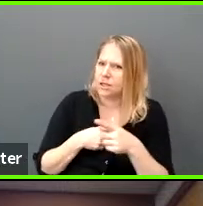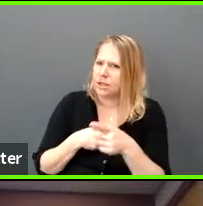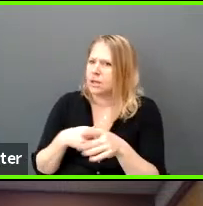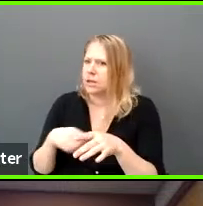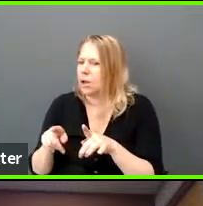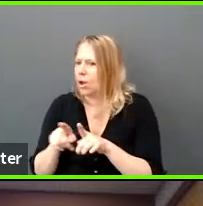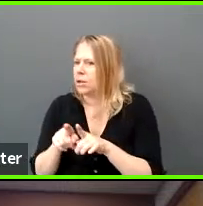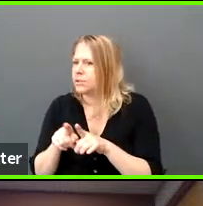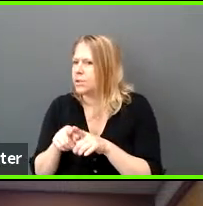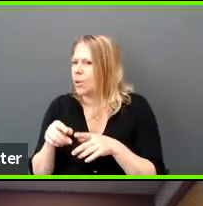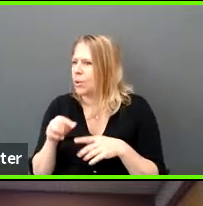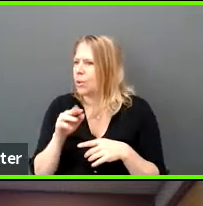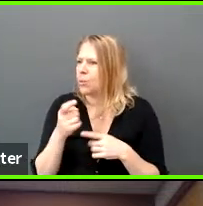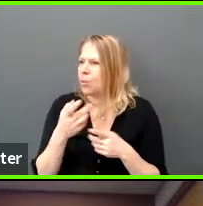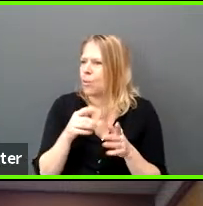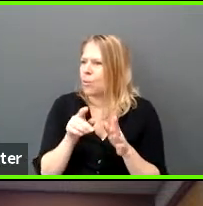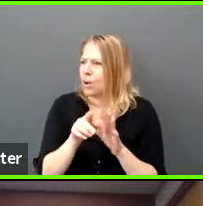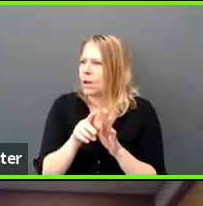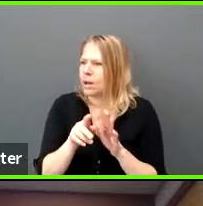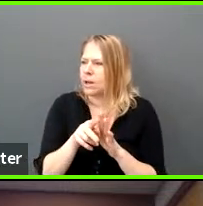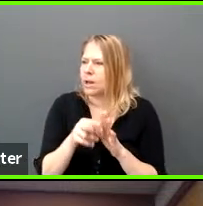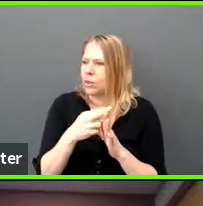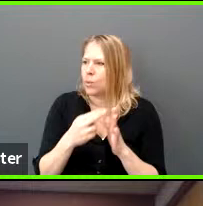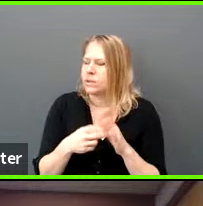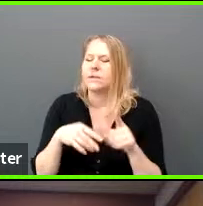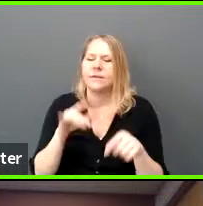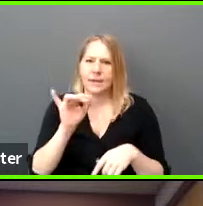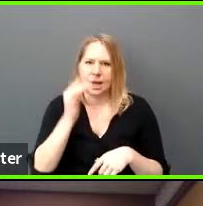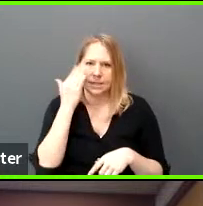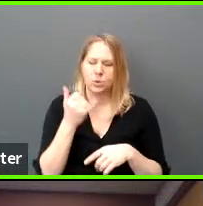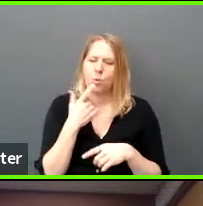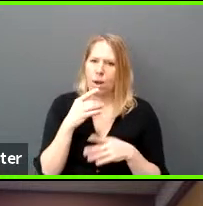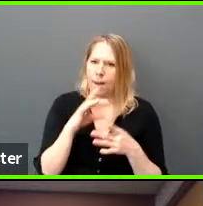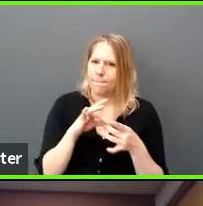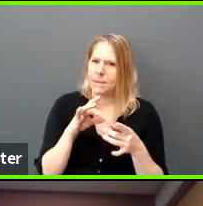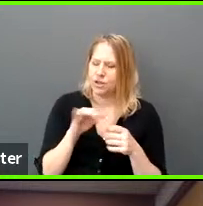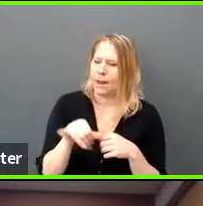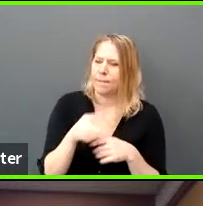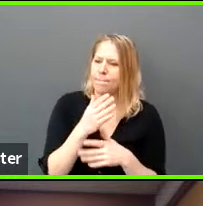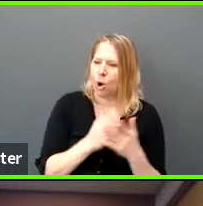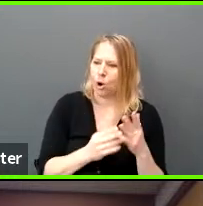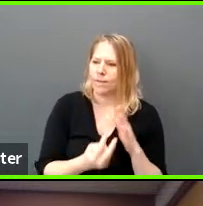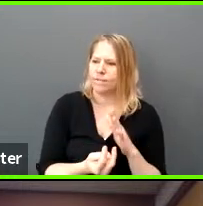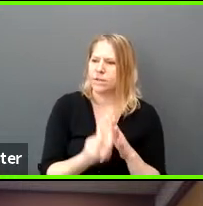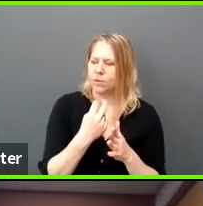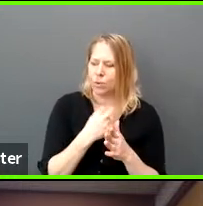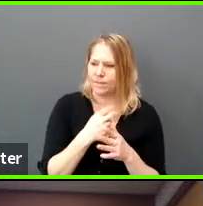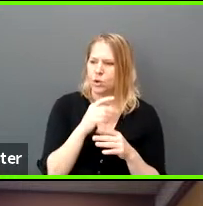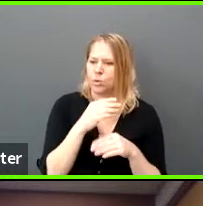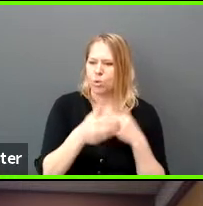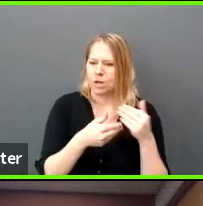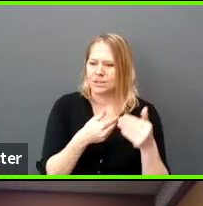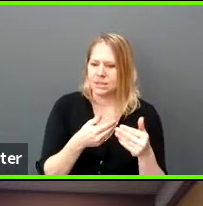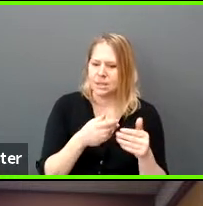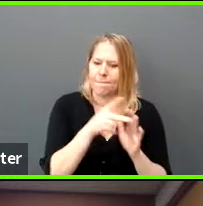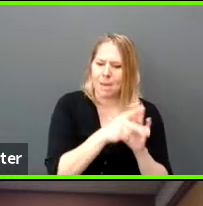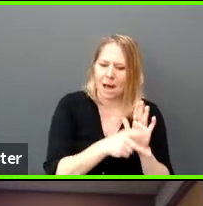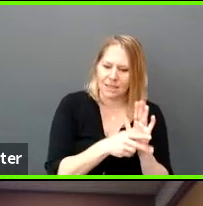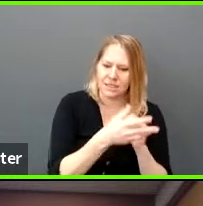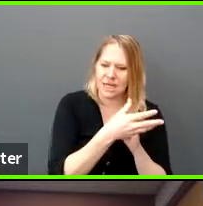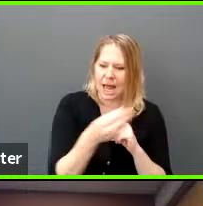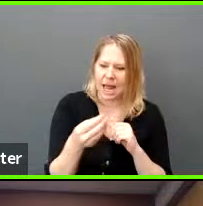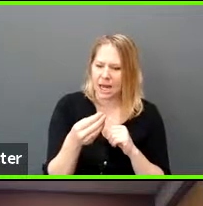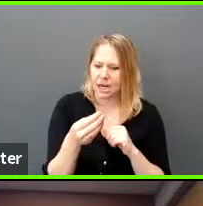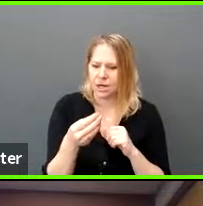the reg. We are. Yeah. So, and that's why I bring that up, because part of the review process is the policy, but also